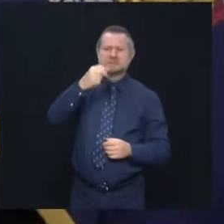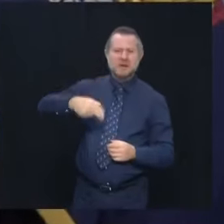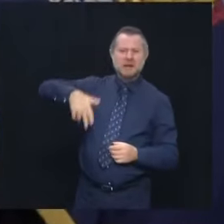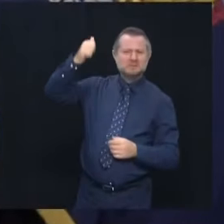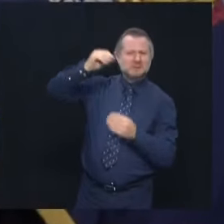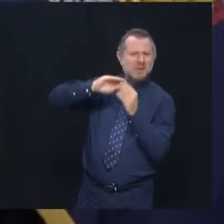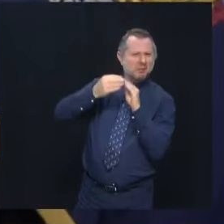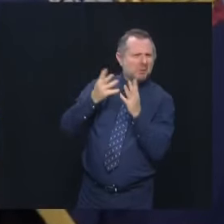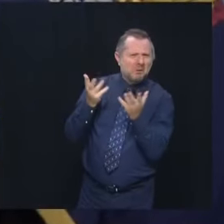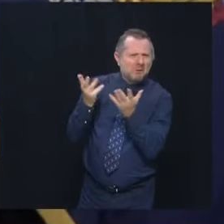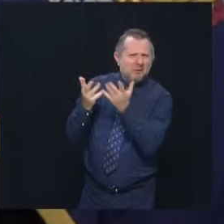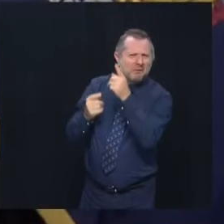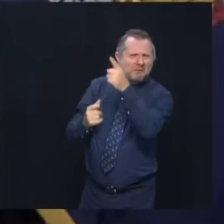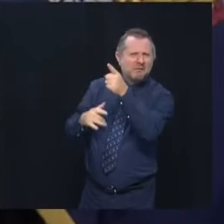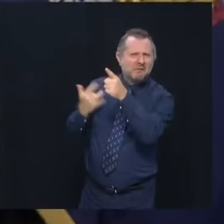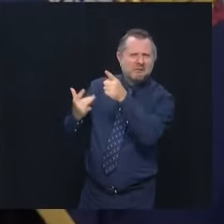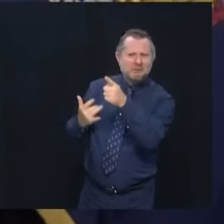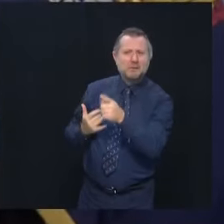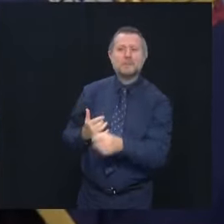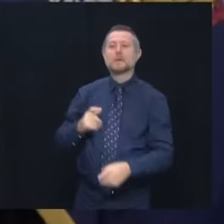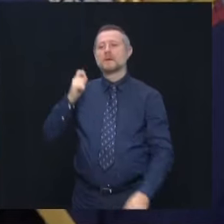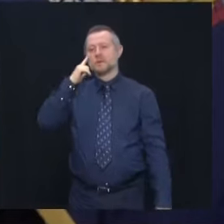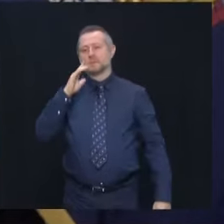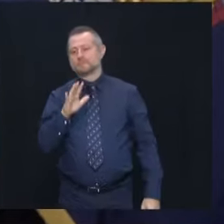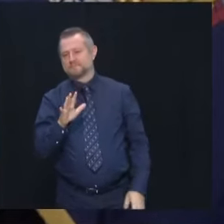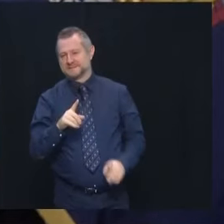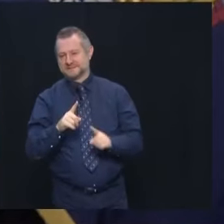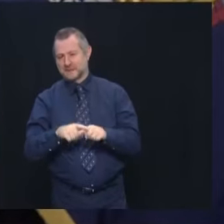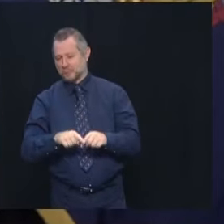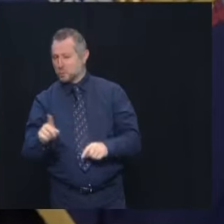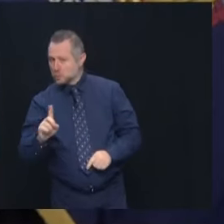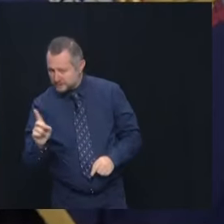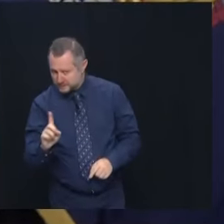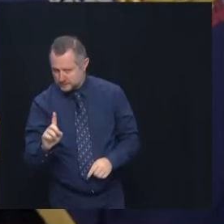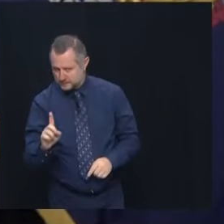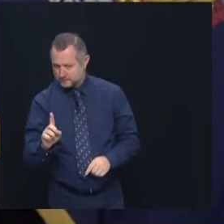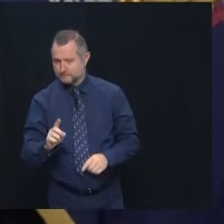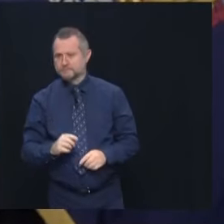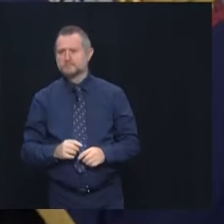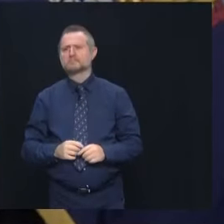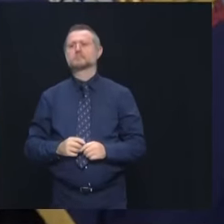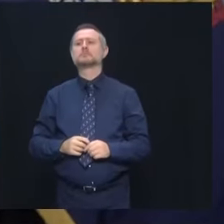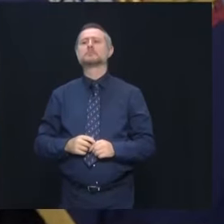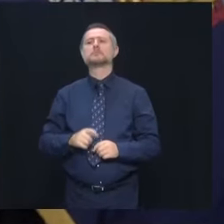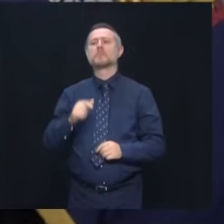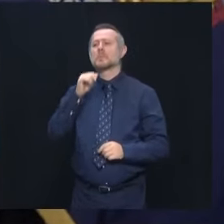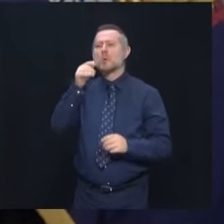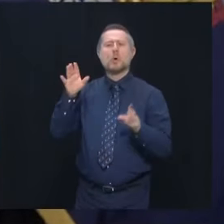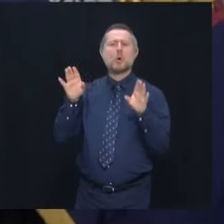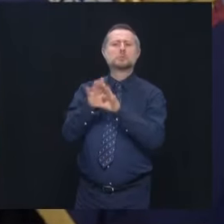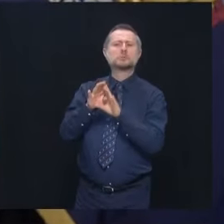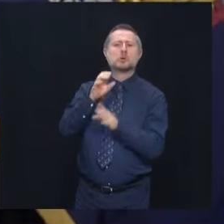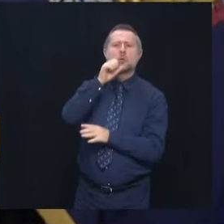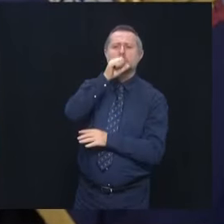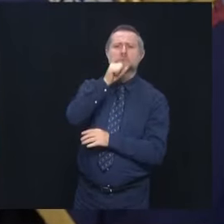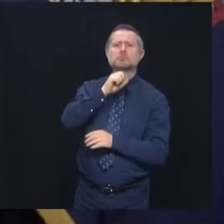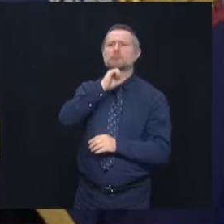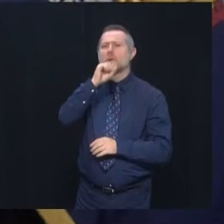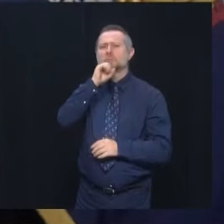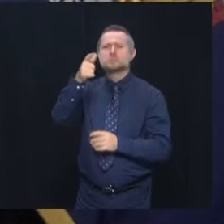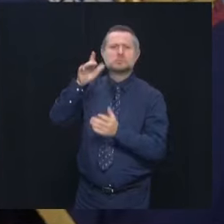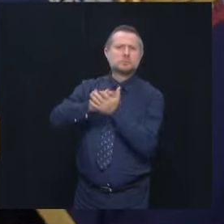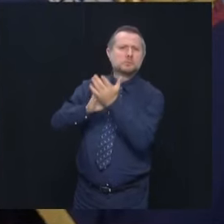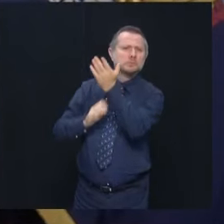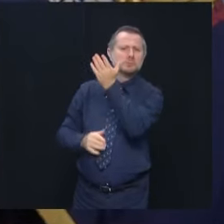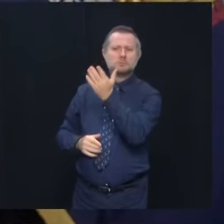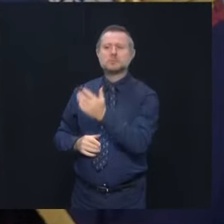where. If you have higher infection rates, why not close the schools there as well? Well, that's what we're going